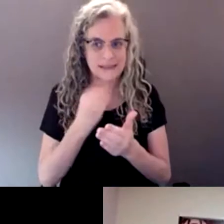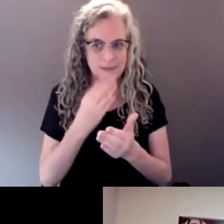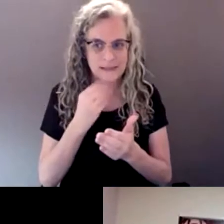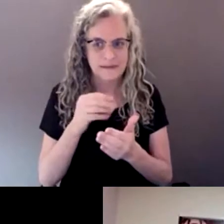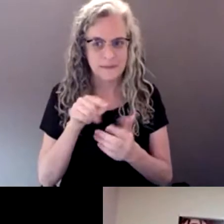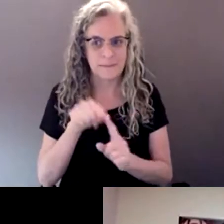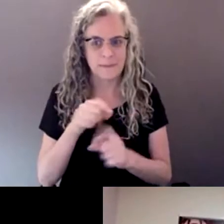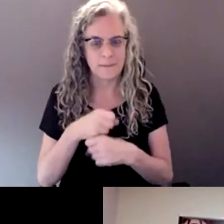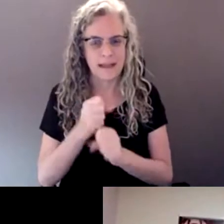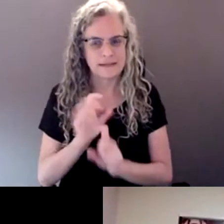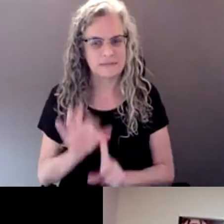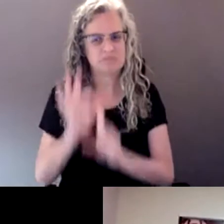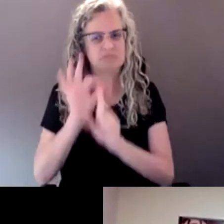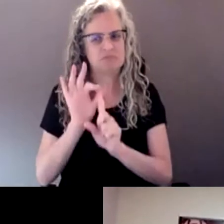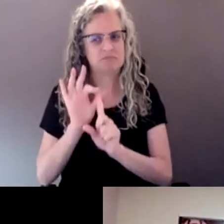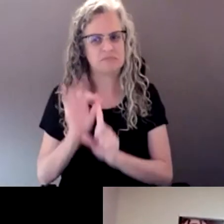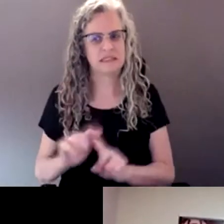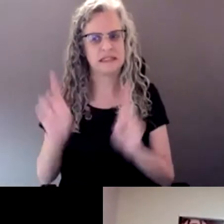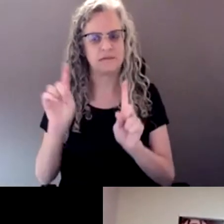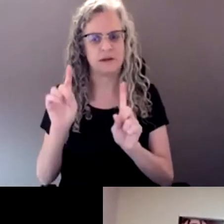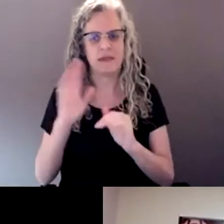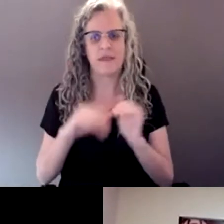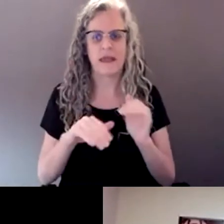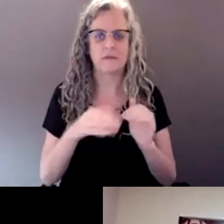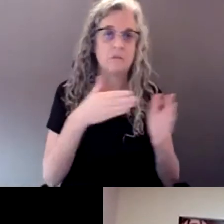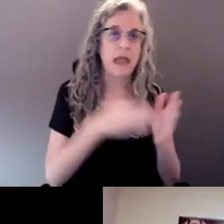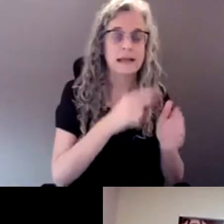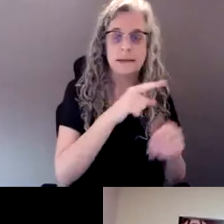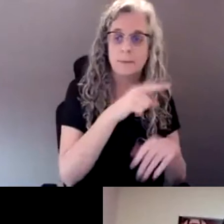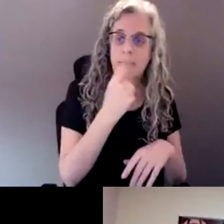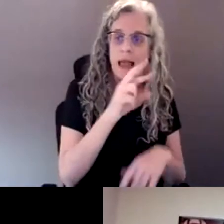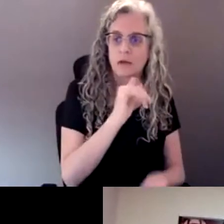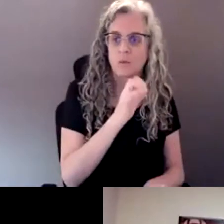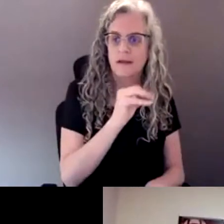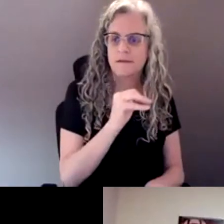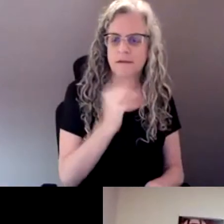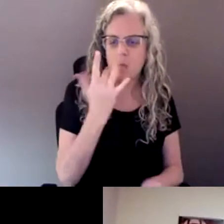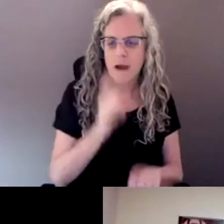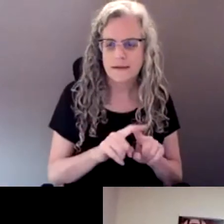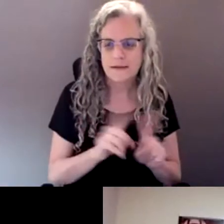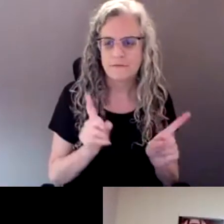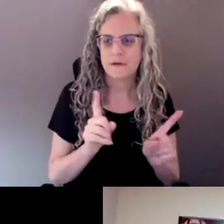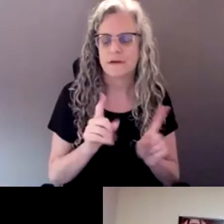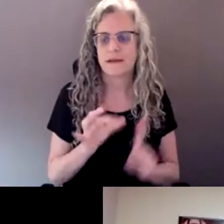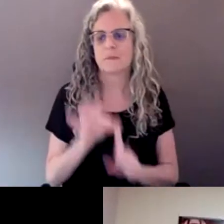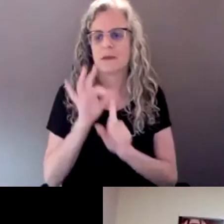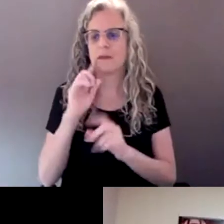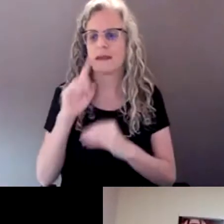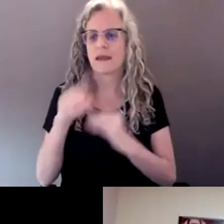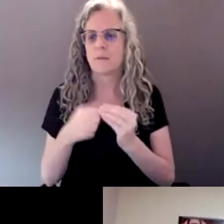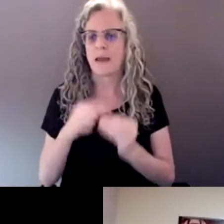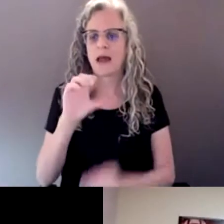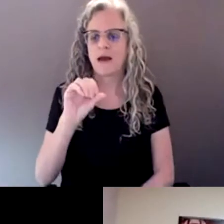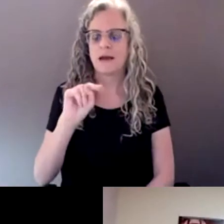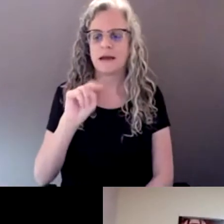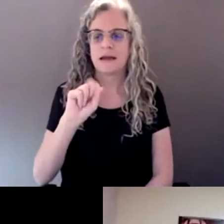it distinct relative to anti-Black racism? And he's thinking specifically about the role of conspiratorial thinking